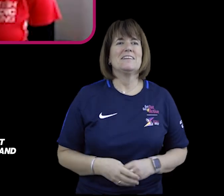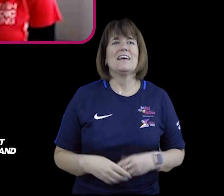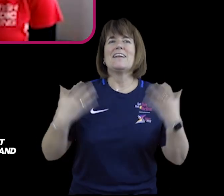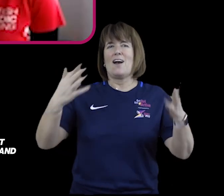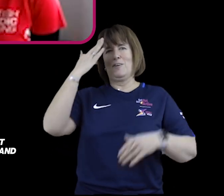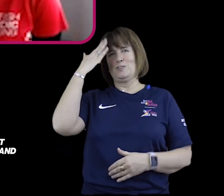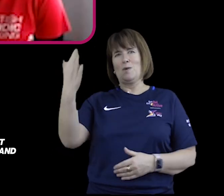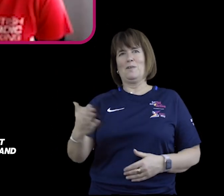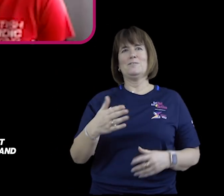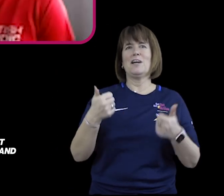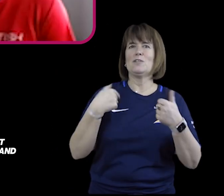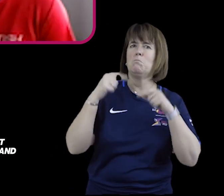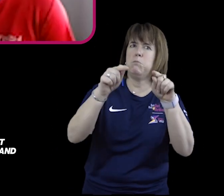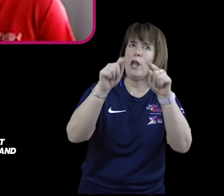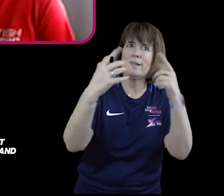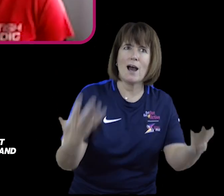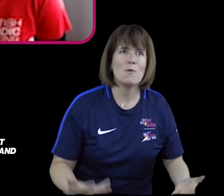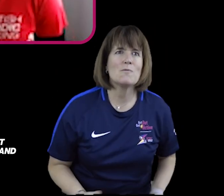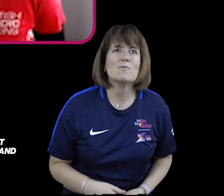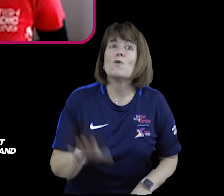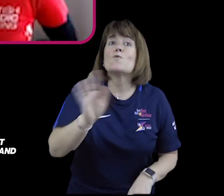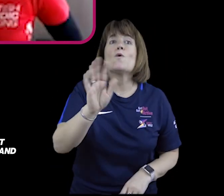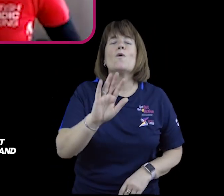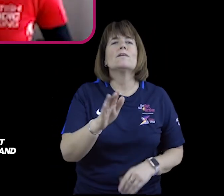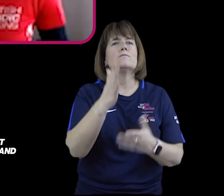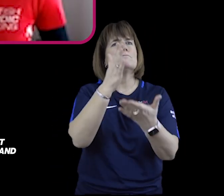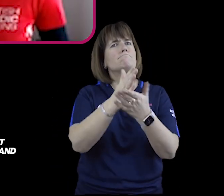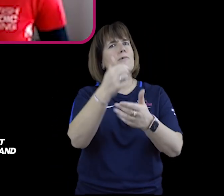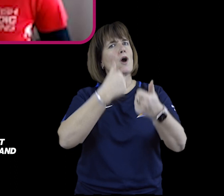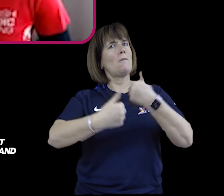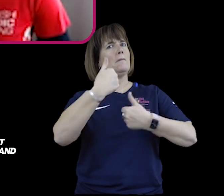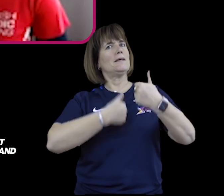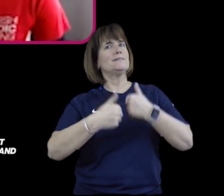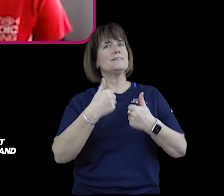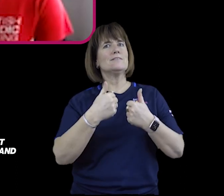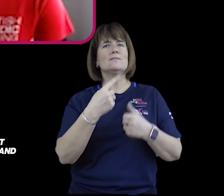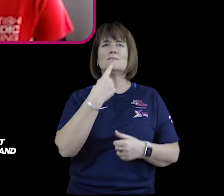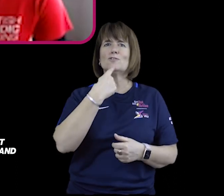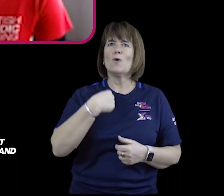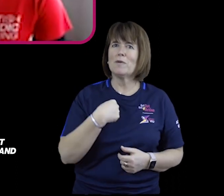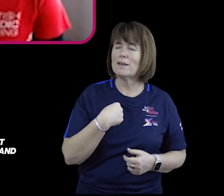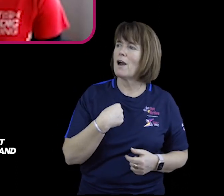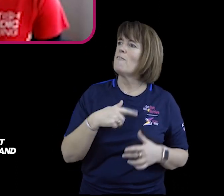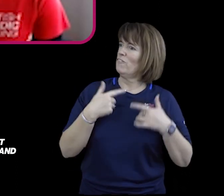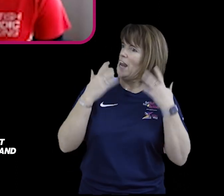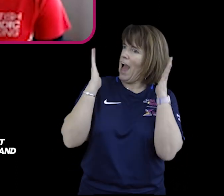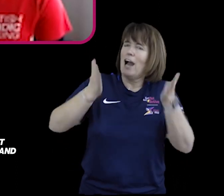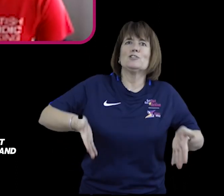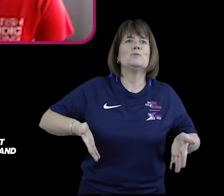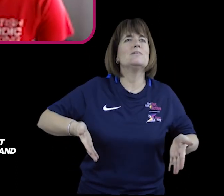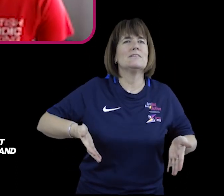No, I don't know if that sounds I'm bullying now. No, it was a compliment, actually. If you told me to do it, I